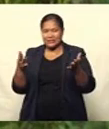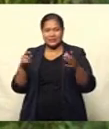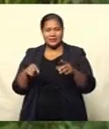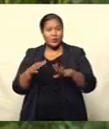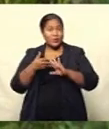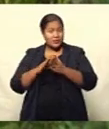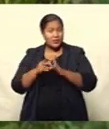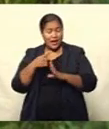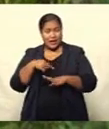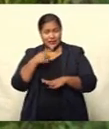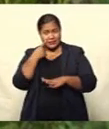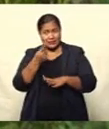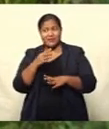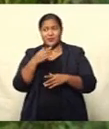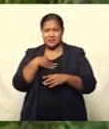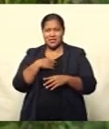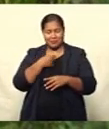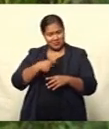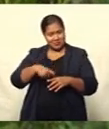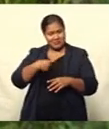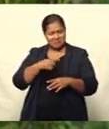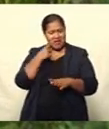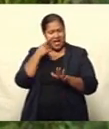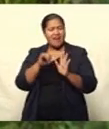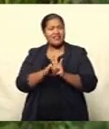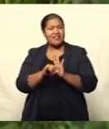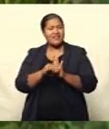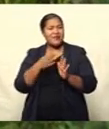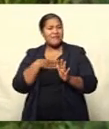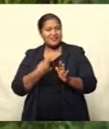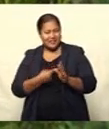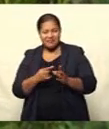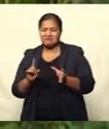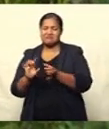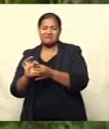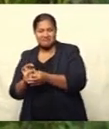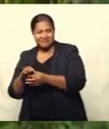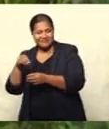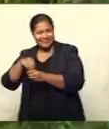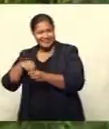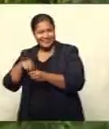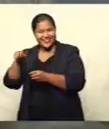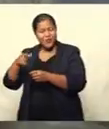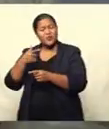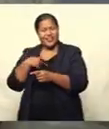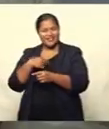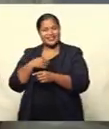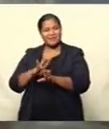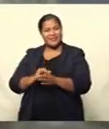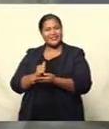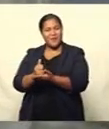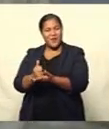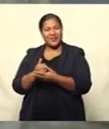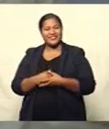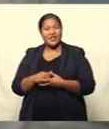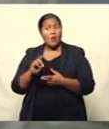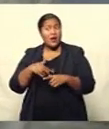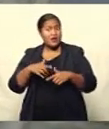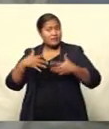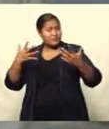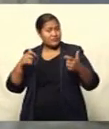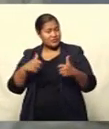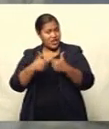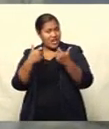for me personally, I always identify myself with those communities because those were my backbone. One of the major challenges